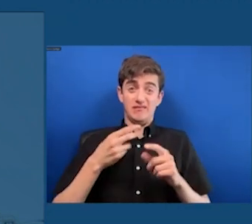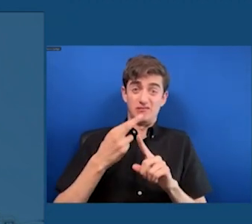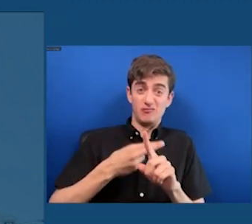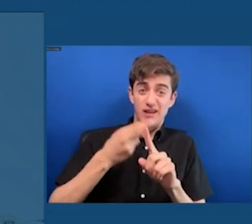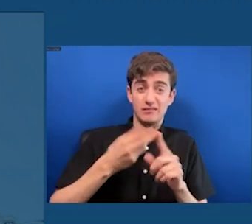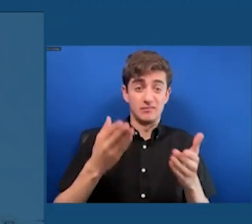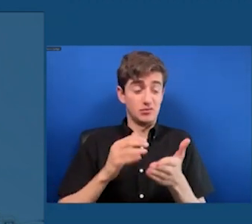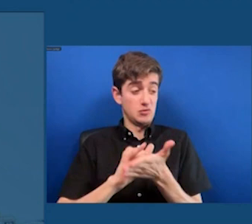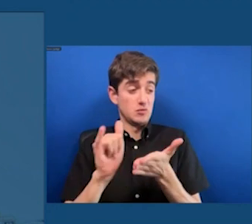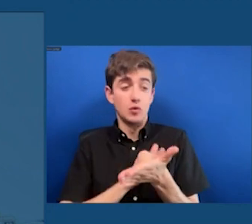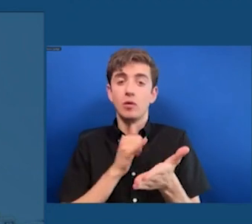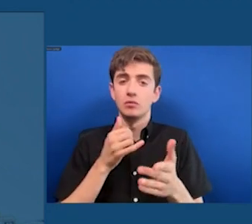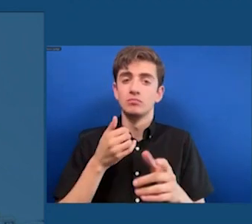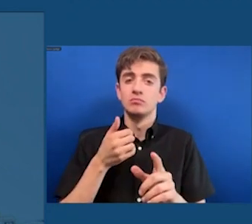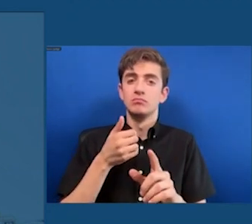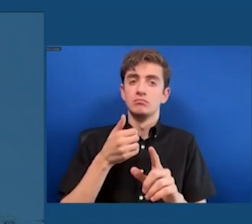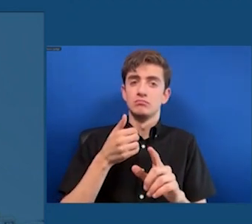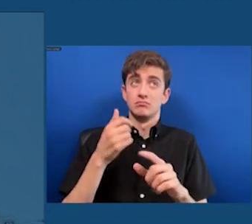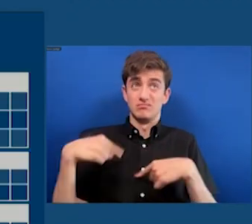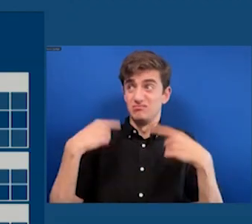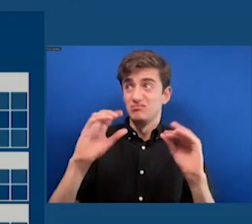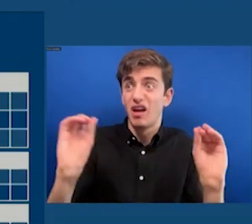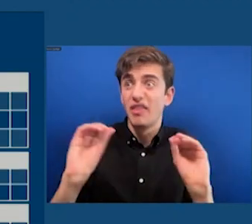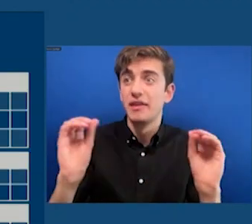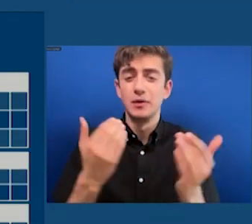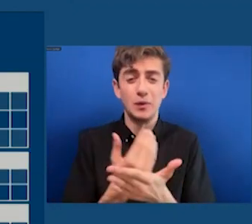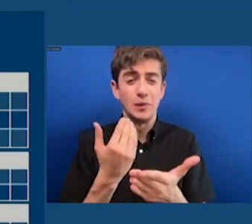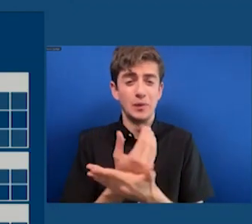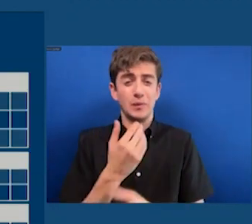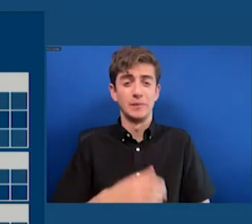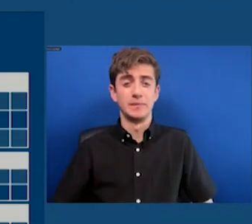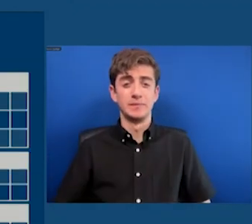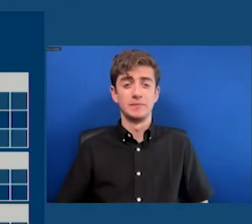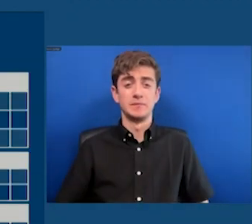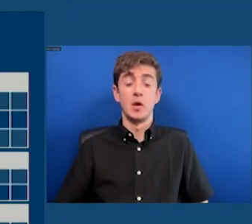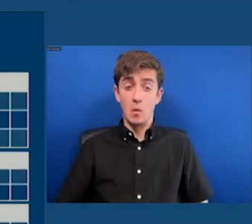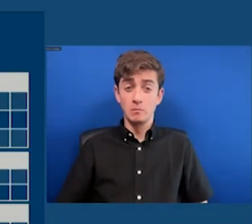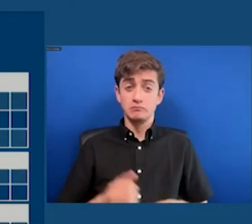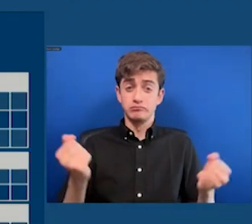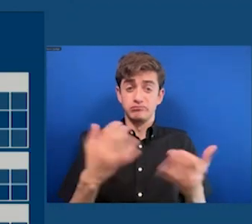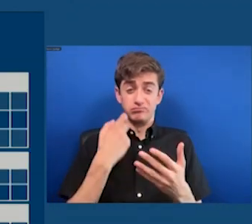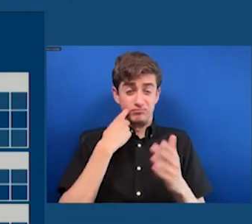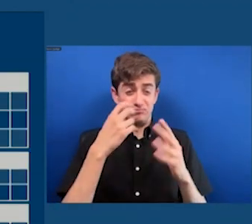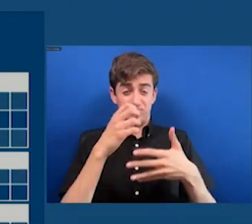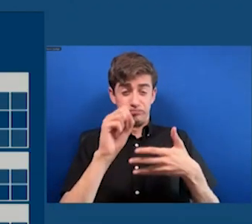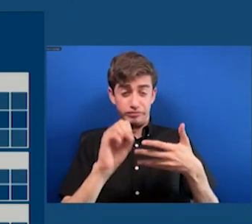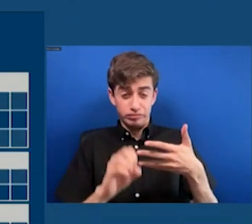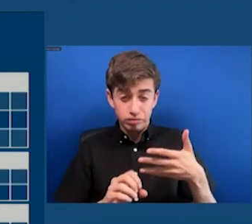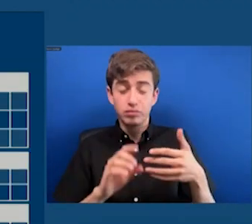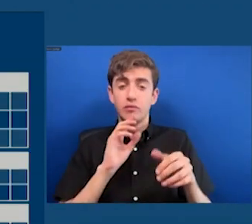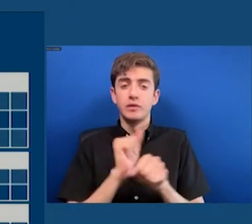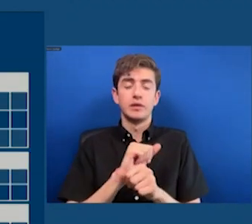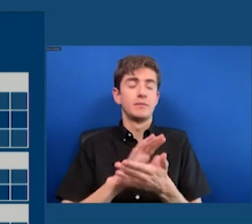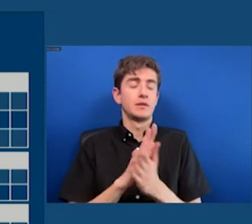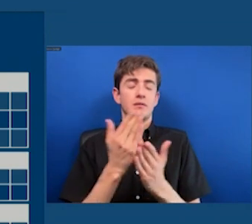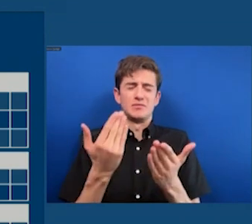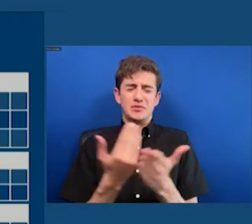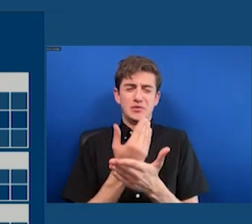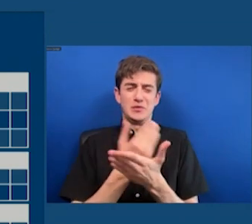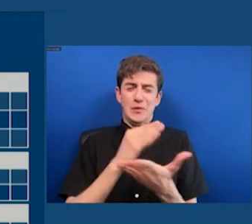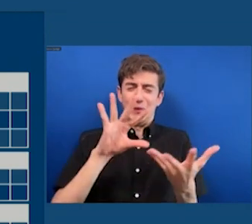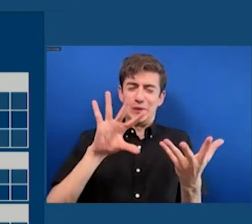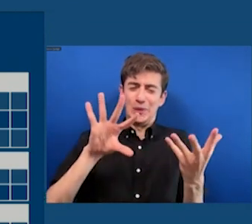taken together, these new measures represent the most comprehensive new housing policy our state has seen in 3